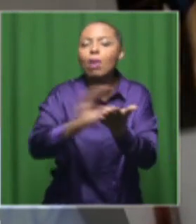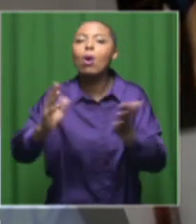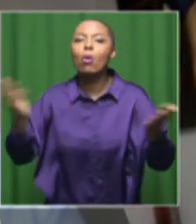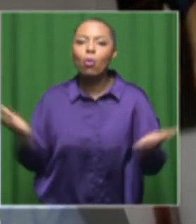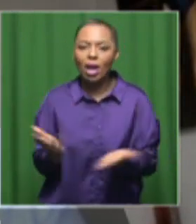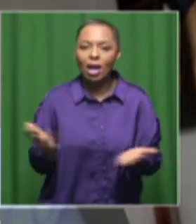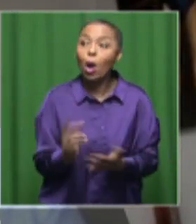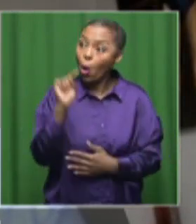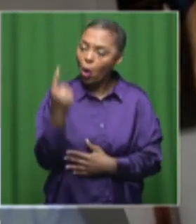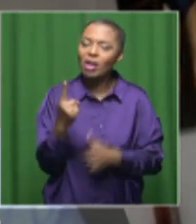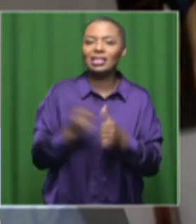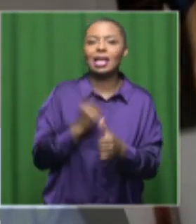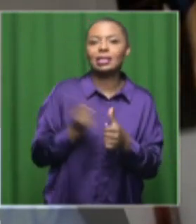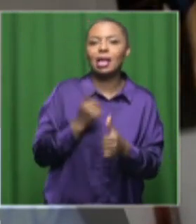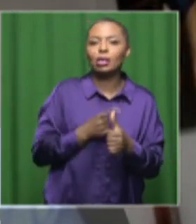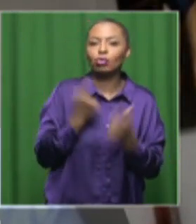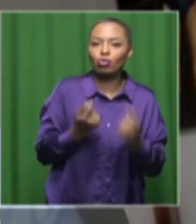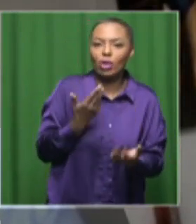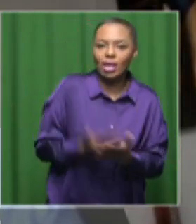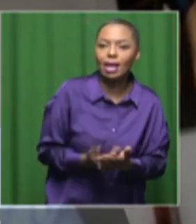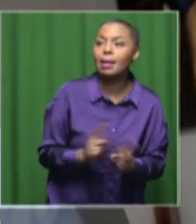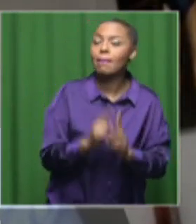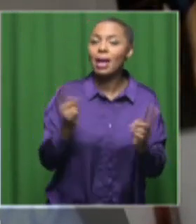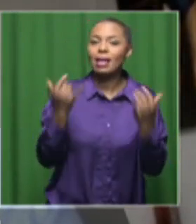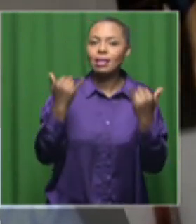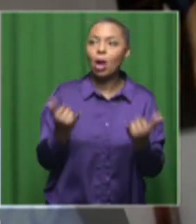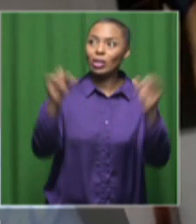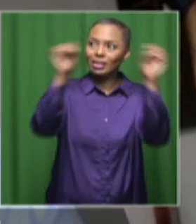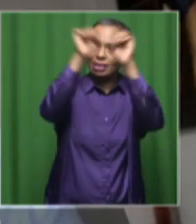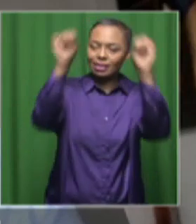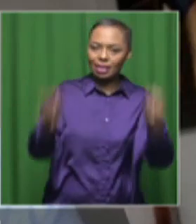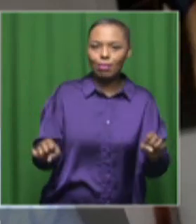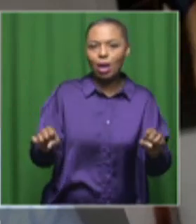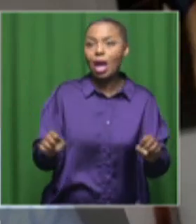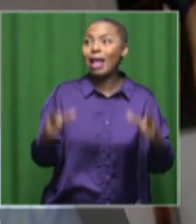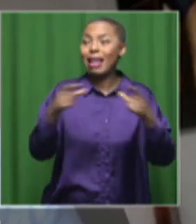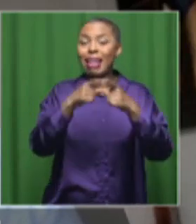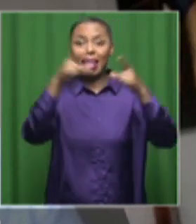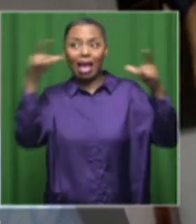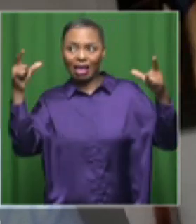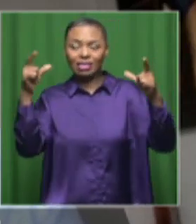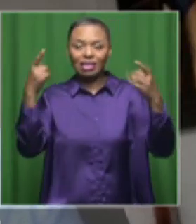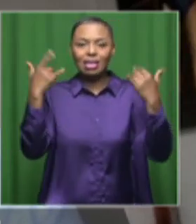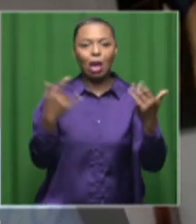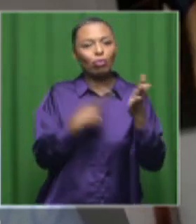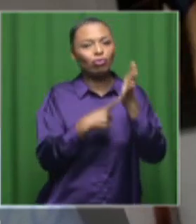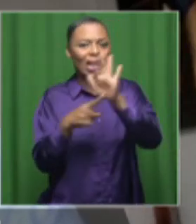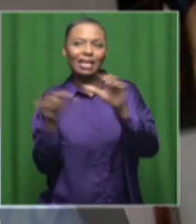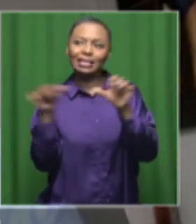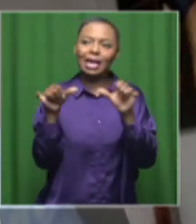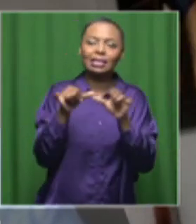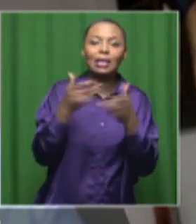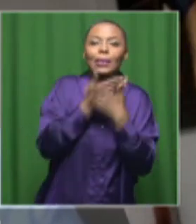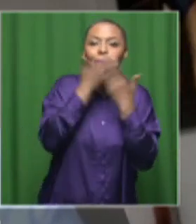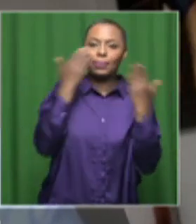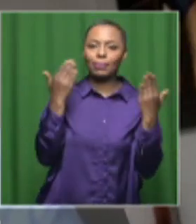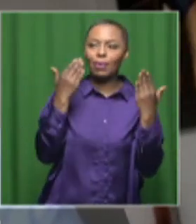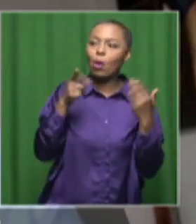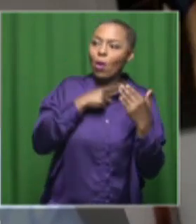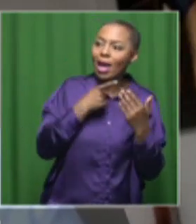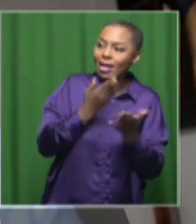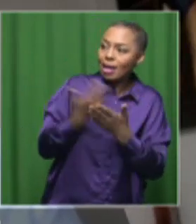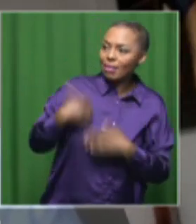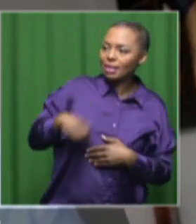do that. The surveys that we have do not have large enough sample sizes to enable a municipality to send resources to a